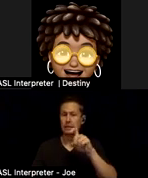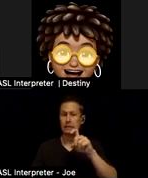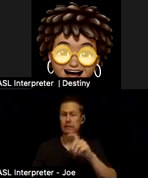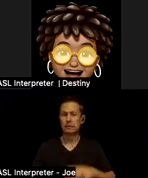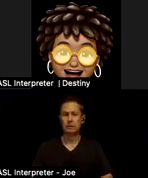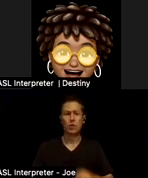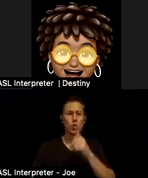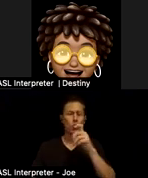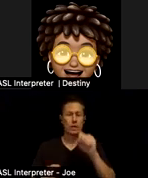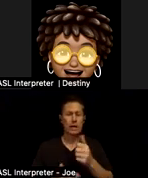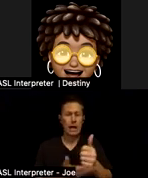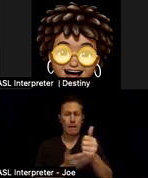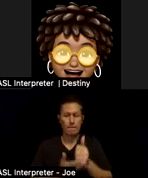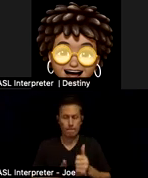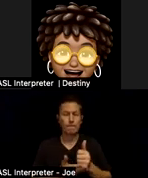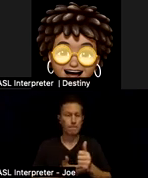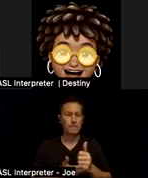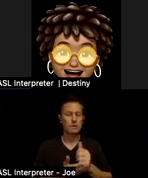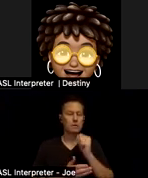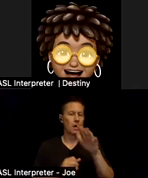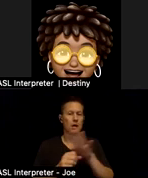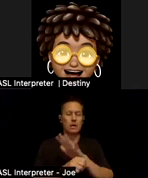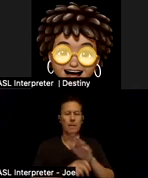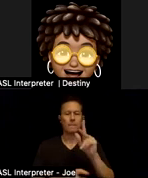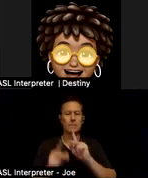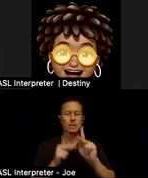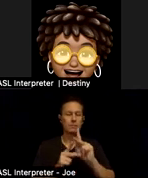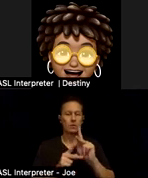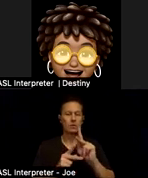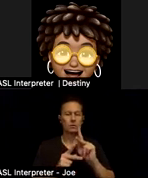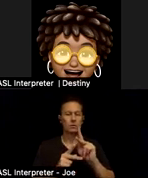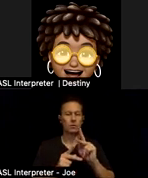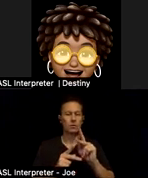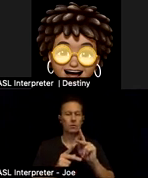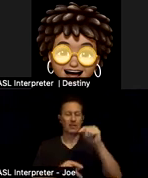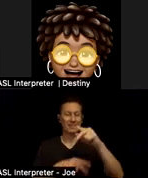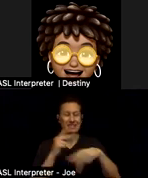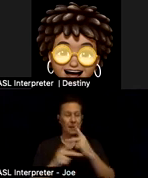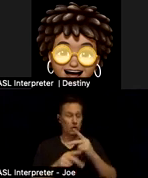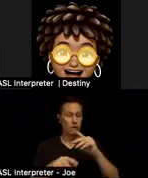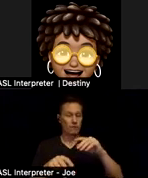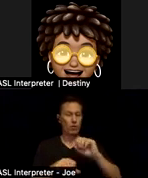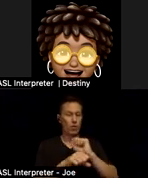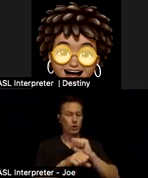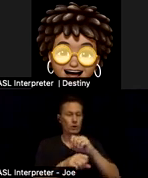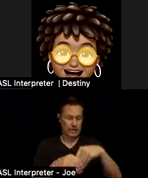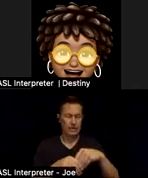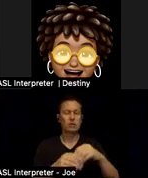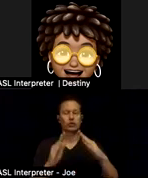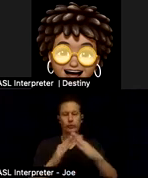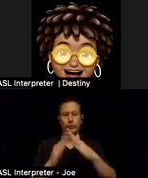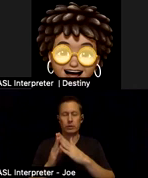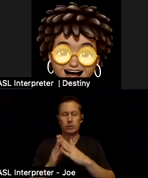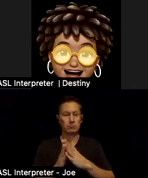do this for us? And there's just not enough people doing this type of work in their community. So that's something that,